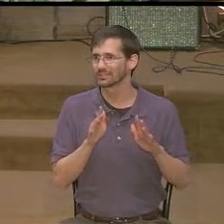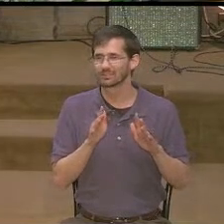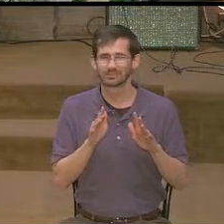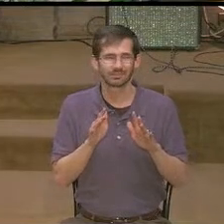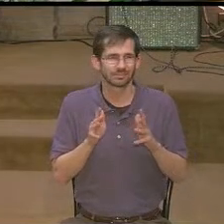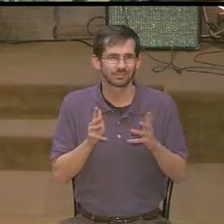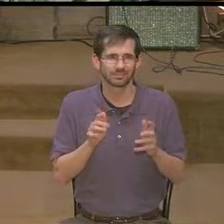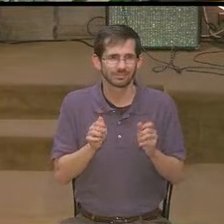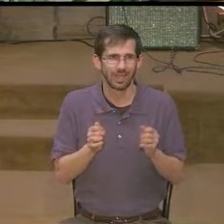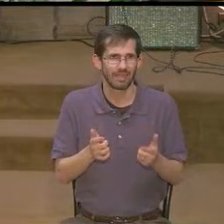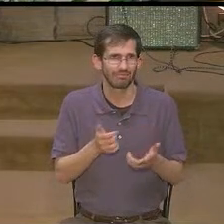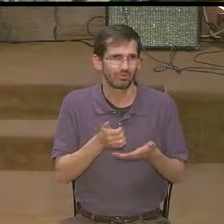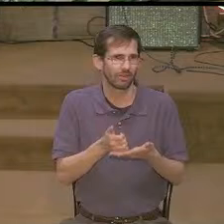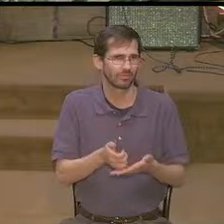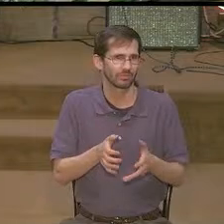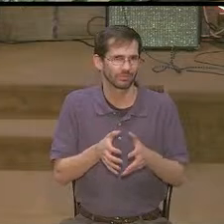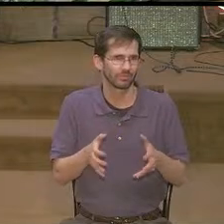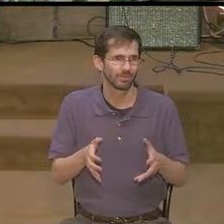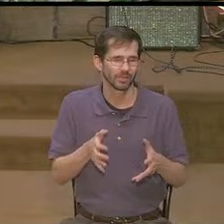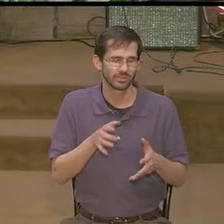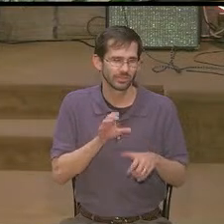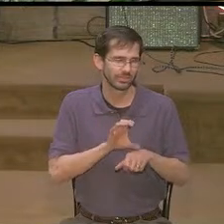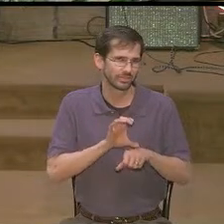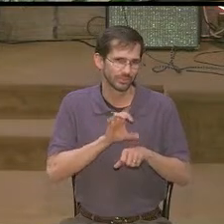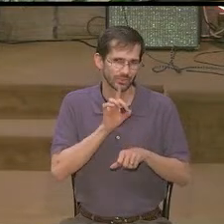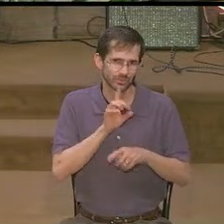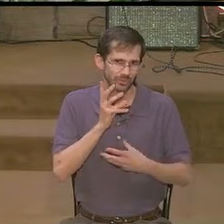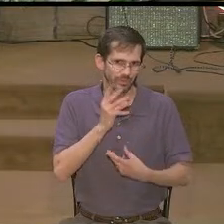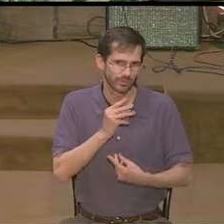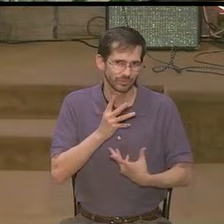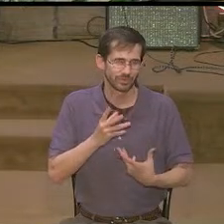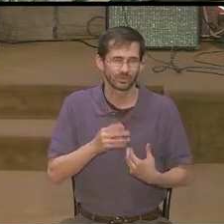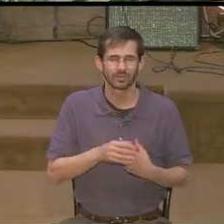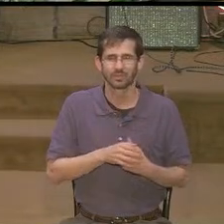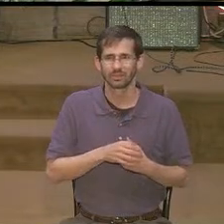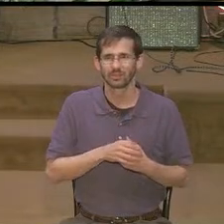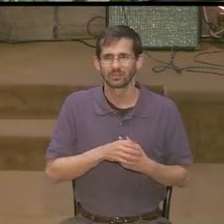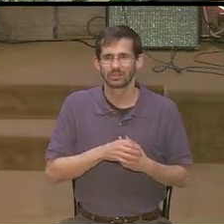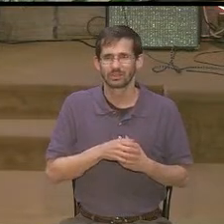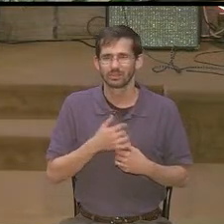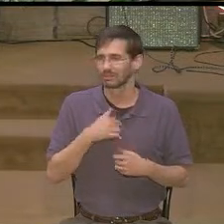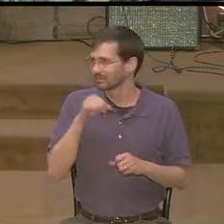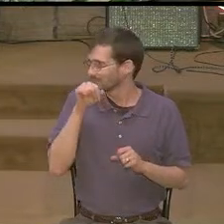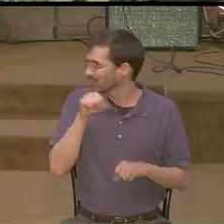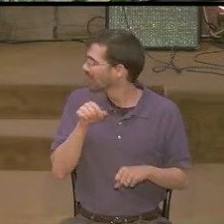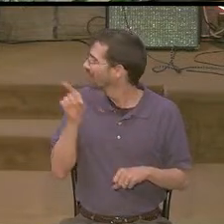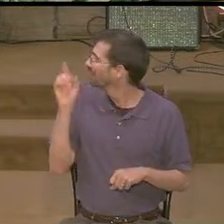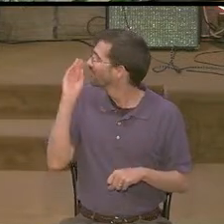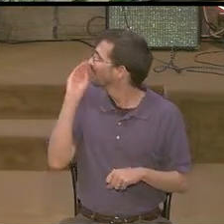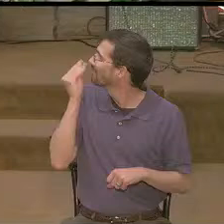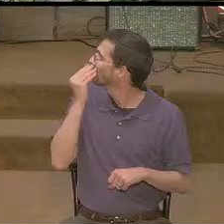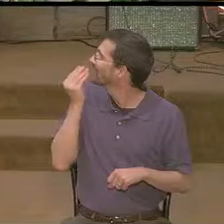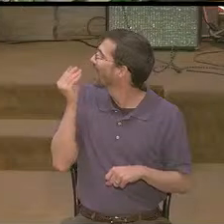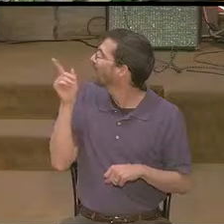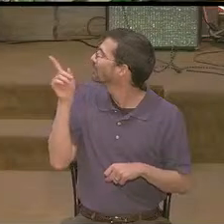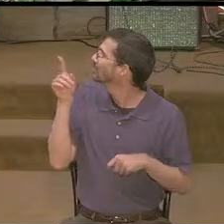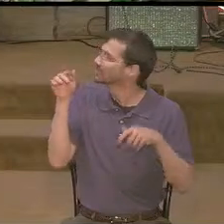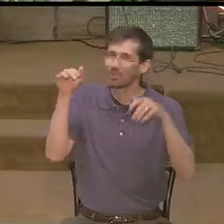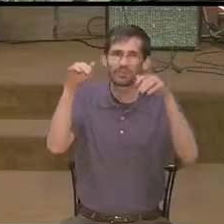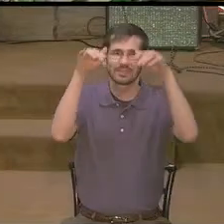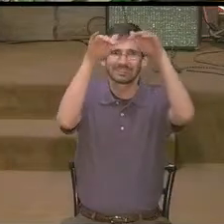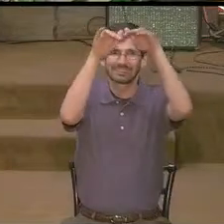Everyone helped out so much. The church was just beautiful. I love these flowers growing out of the